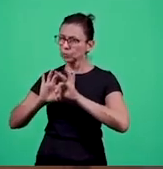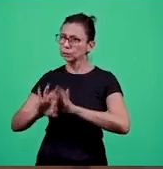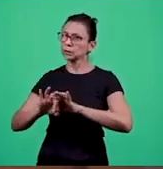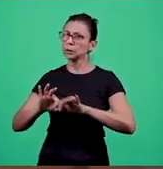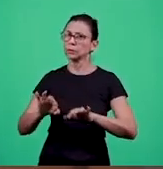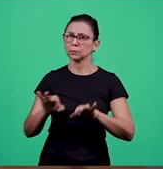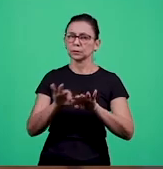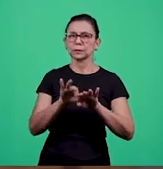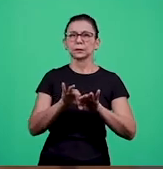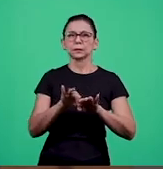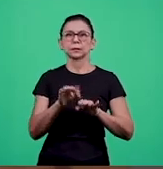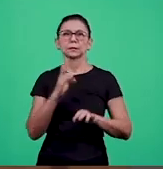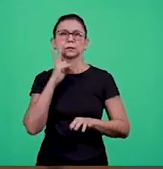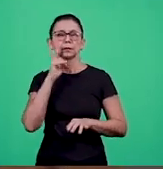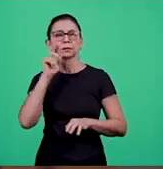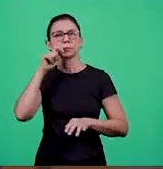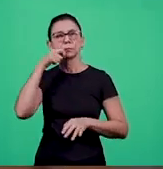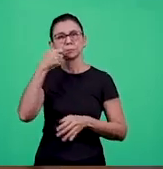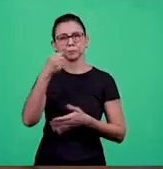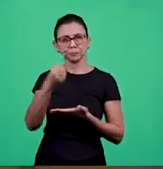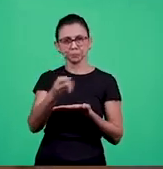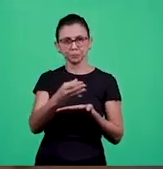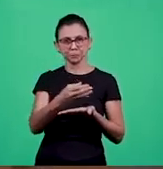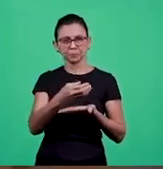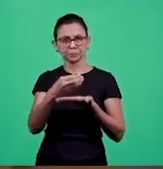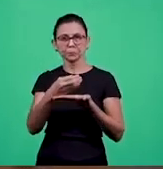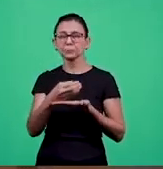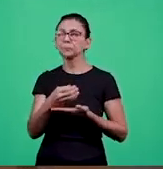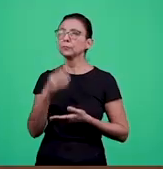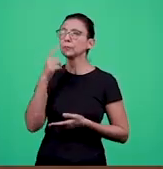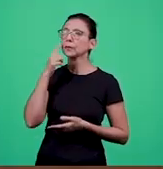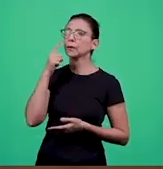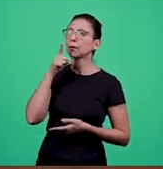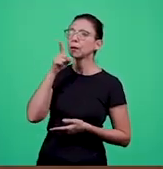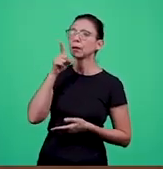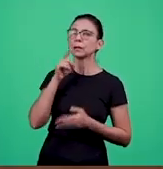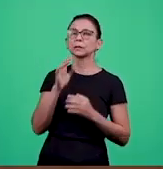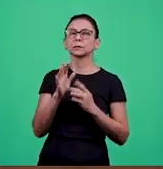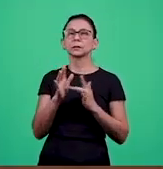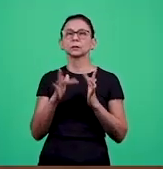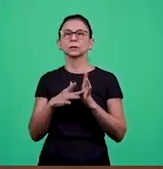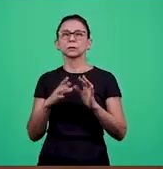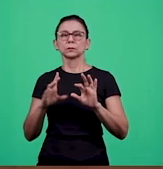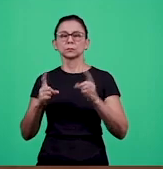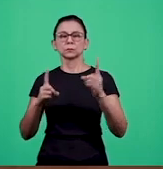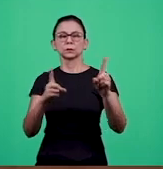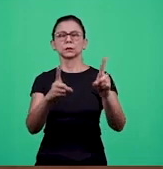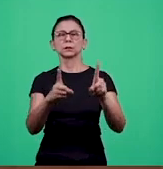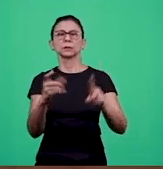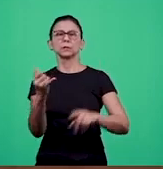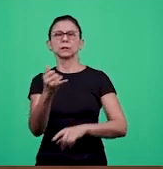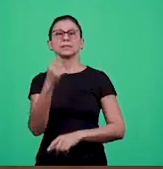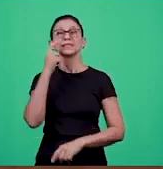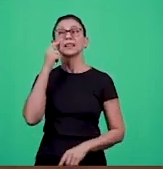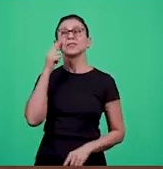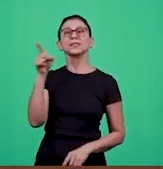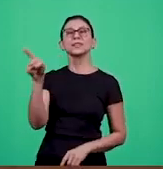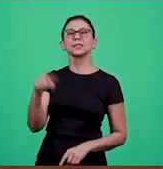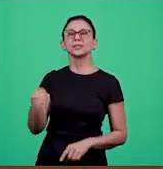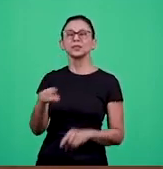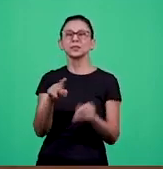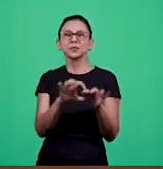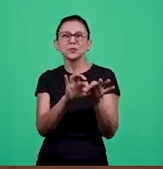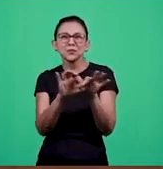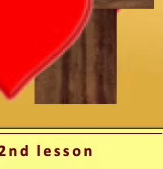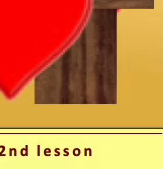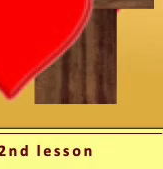be. It would be through this supper to partake of the same cup. And this picture, Jesus is speaking with the disciples.